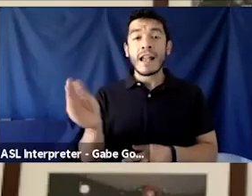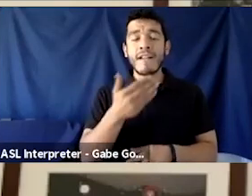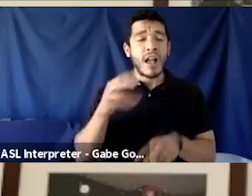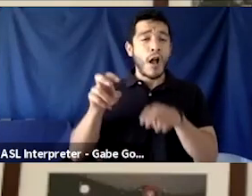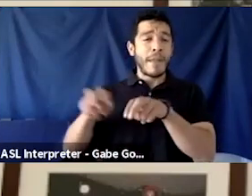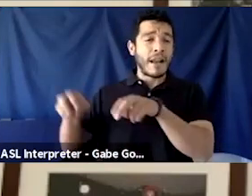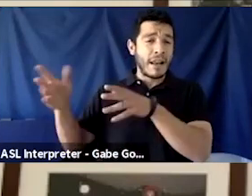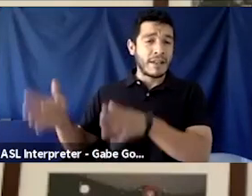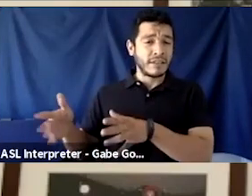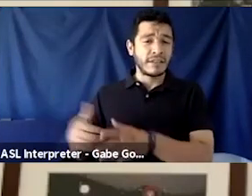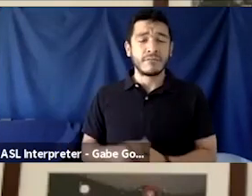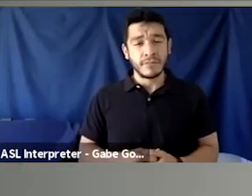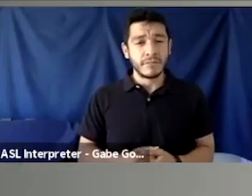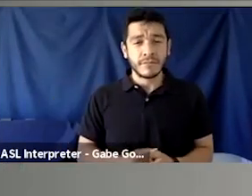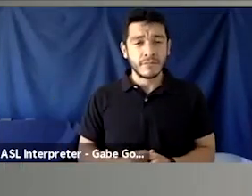panelists.